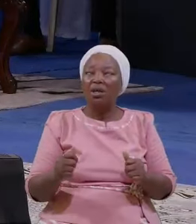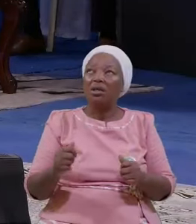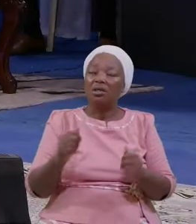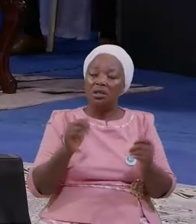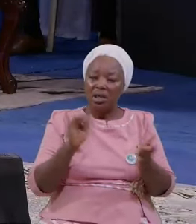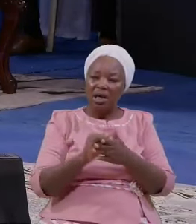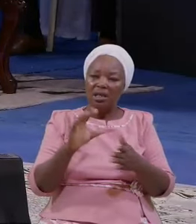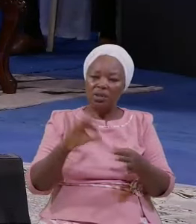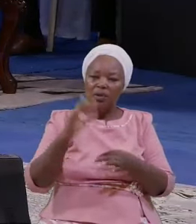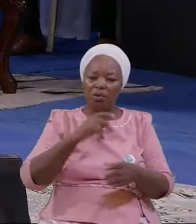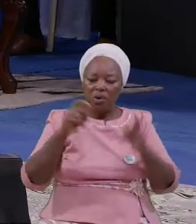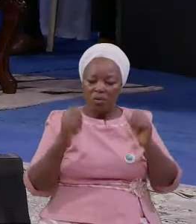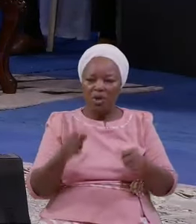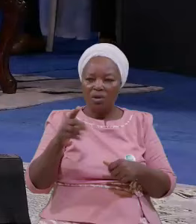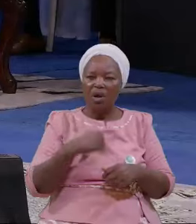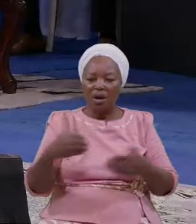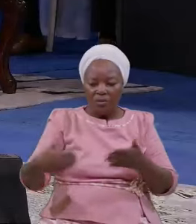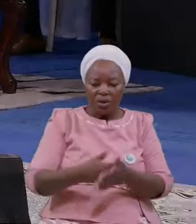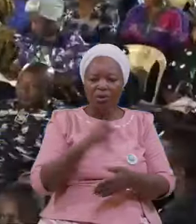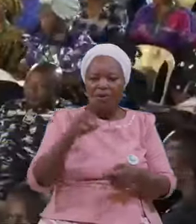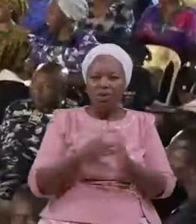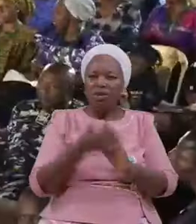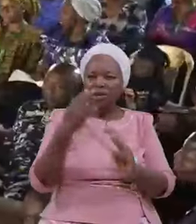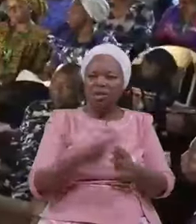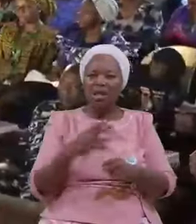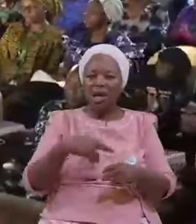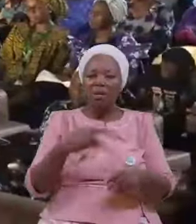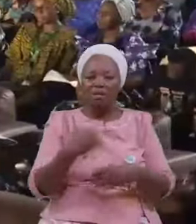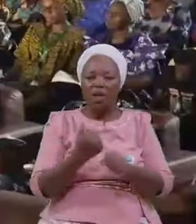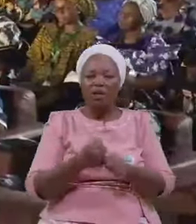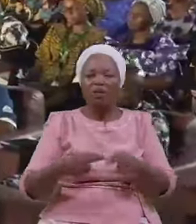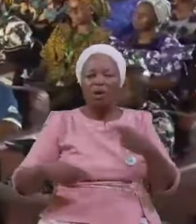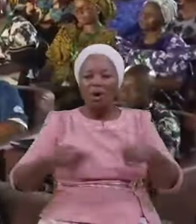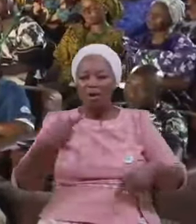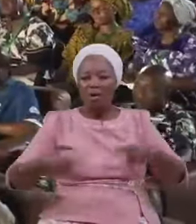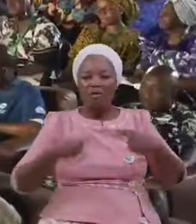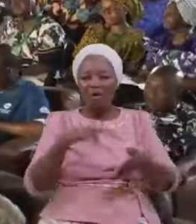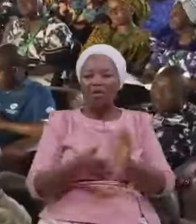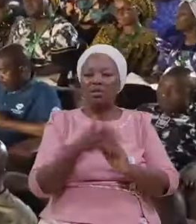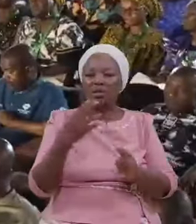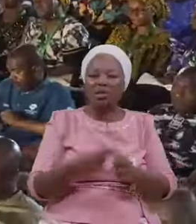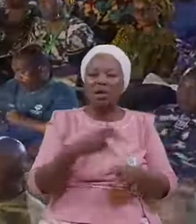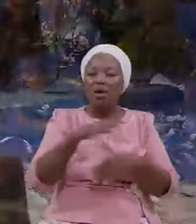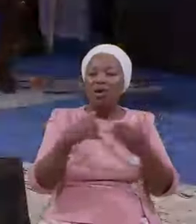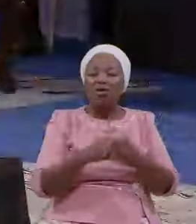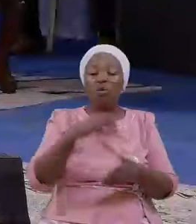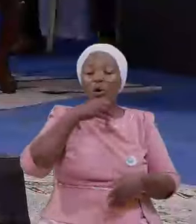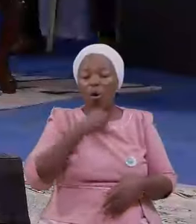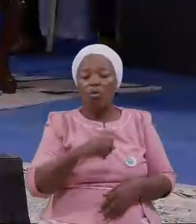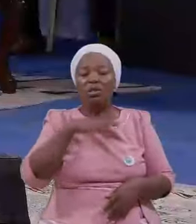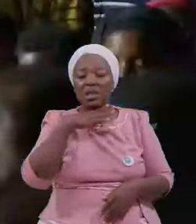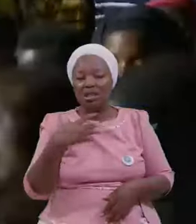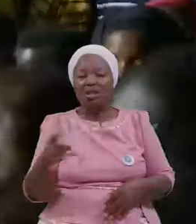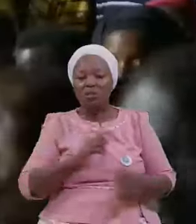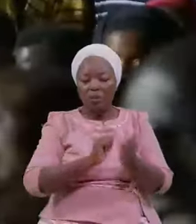will renew you. It will revive you. All the old dead things will pass out of your